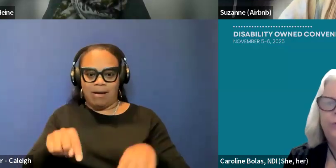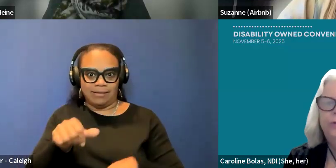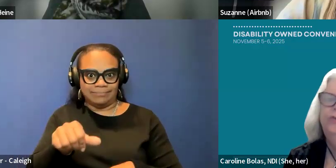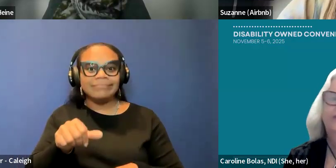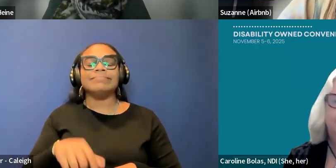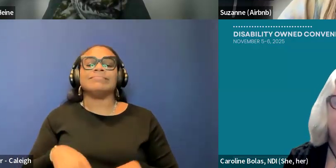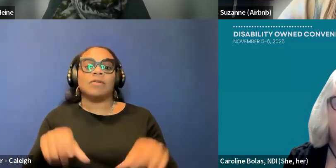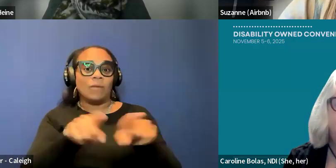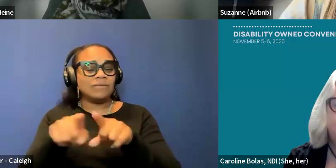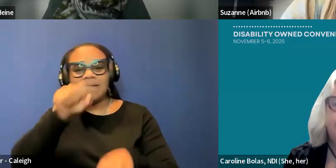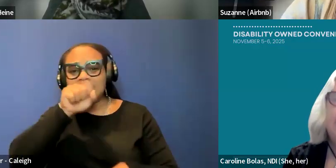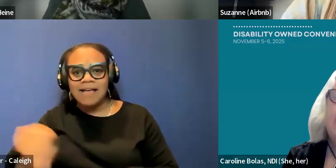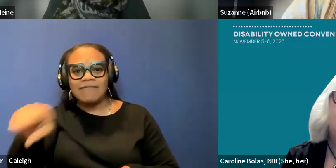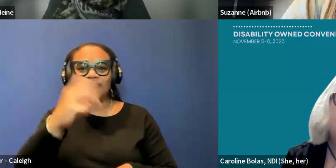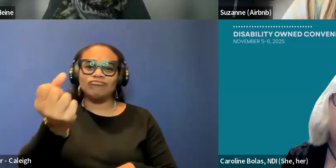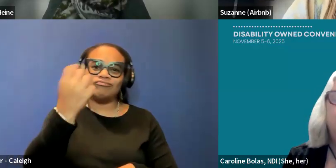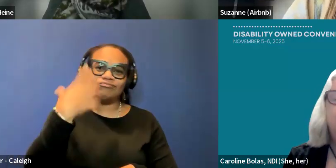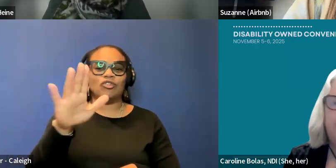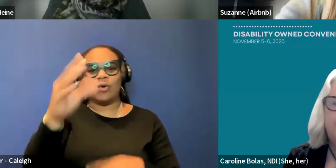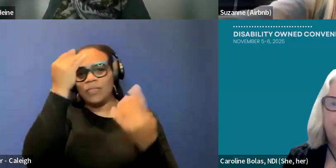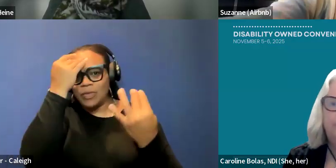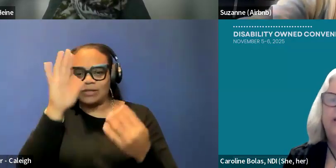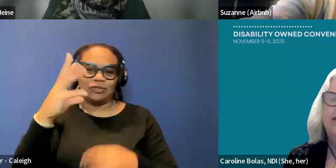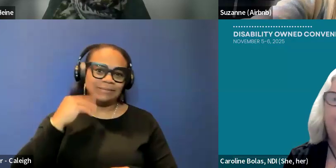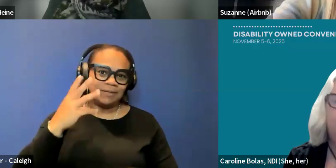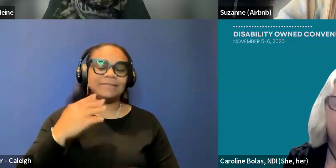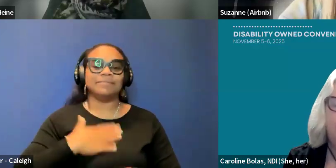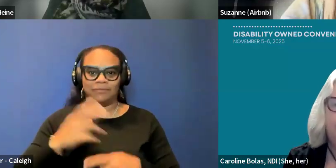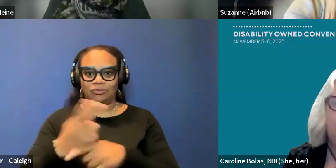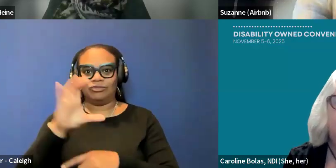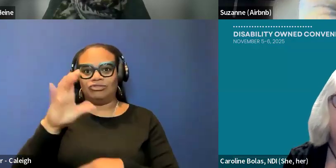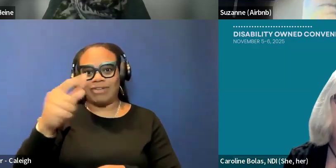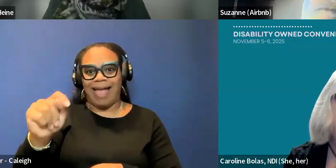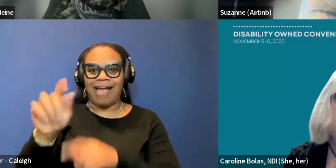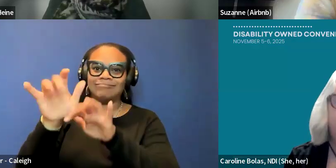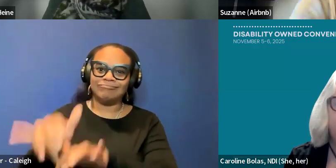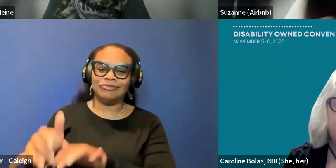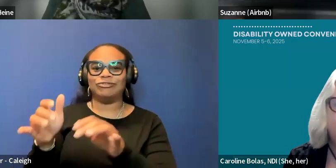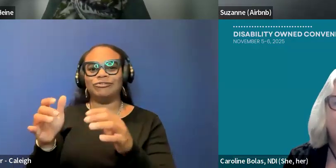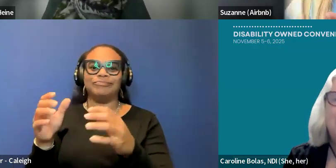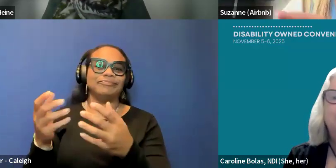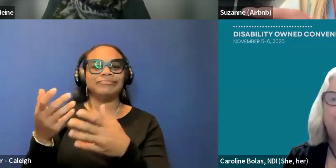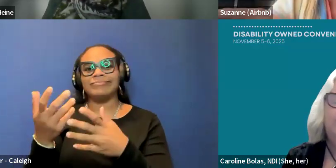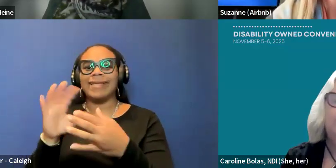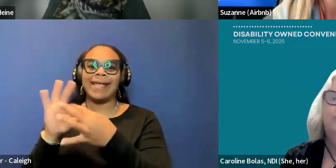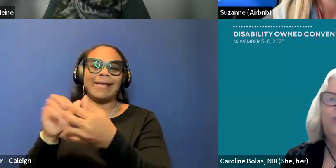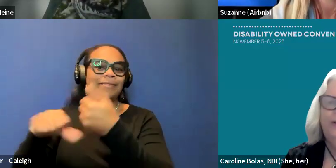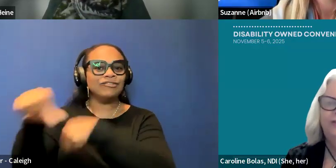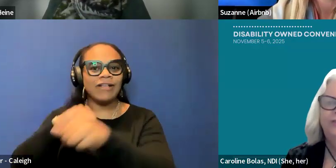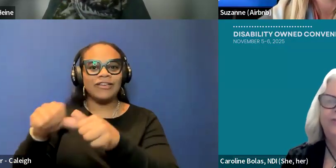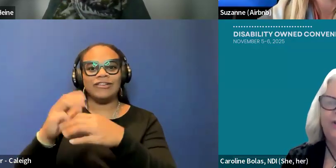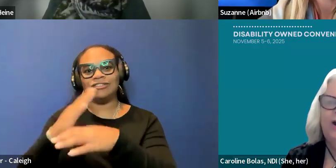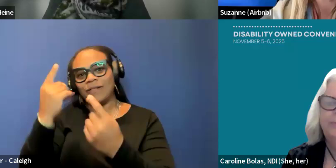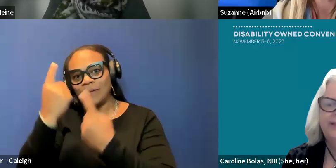sharing your thoughts, your experiences, and so use the chat box to connect with one another, to share your thoughts, but try not to put